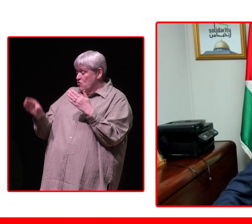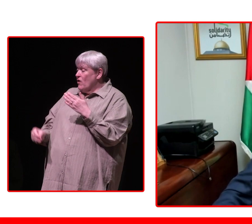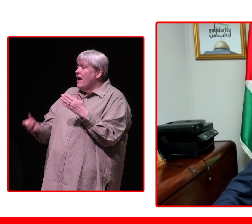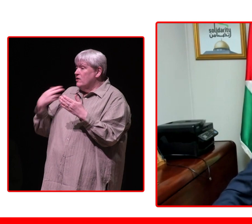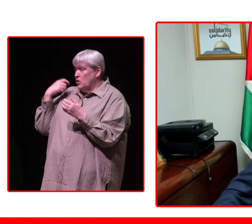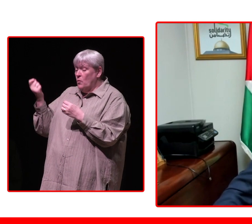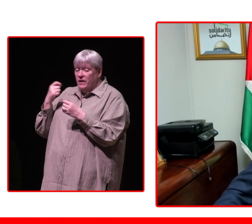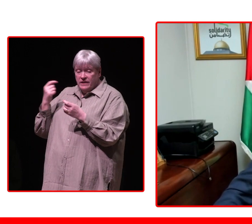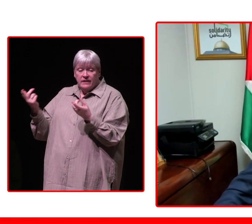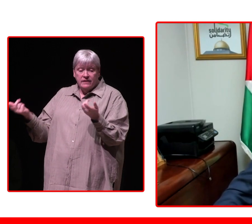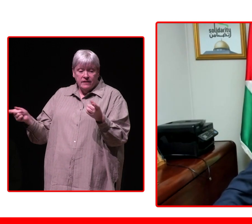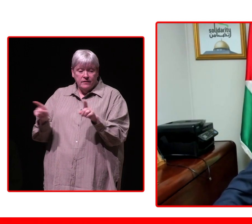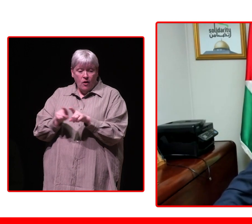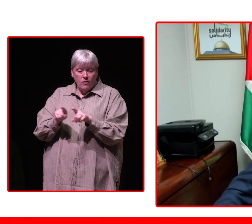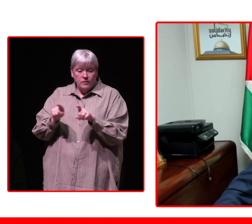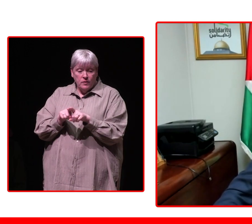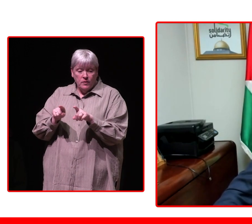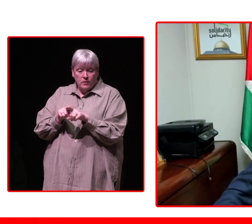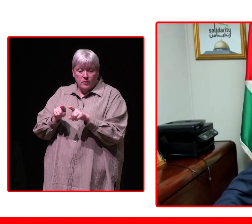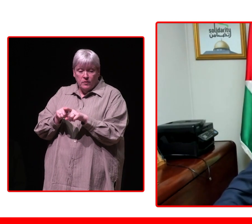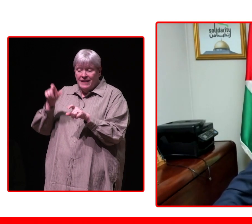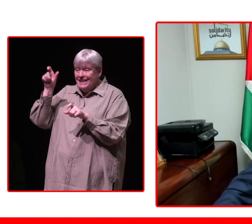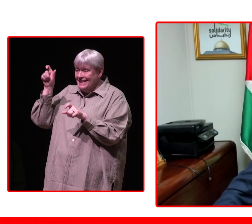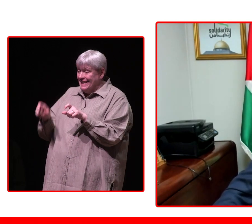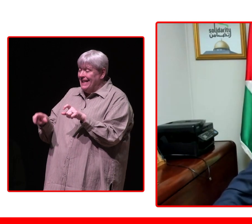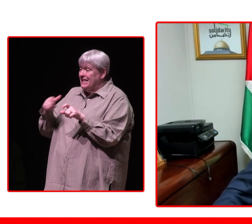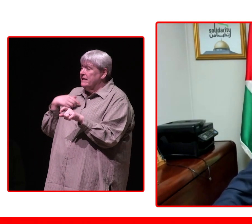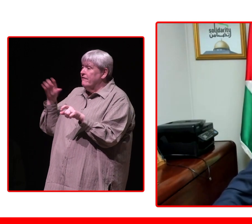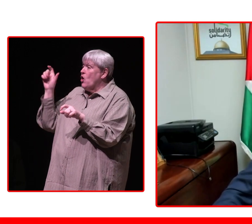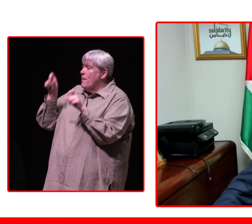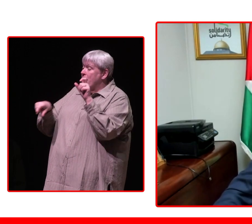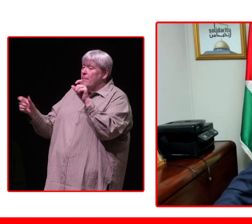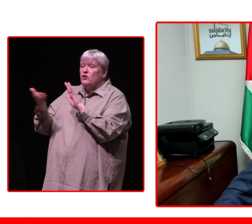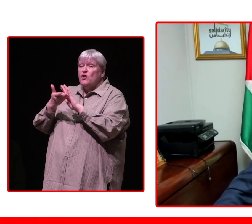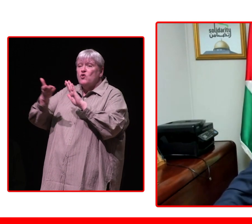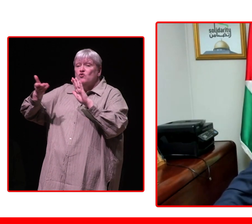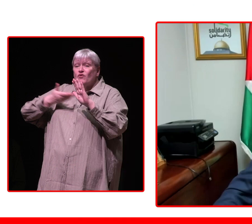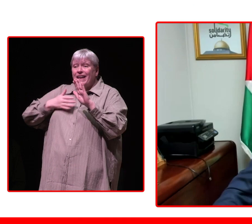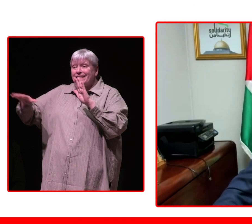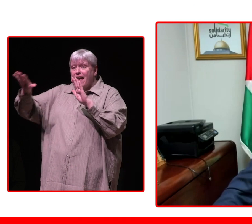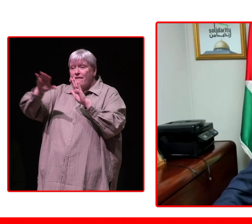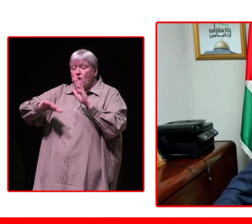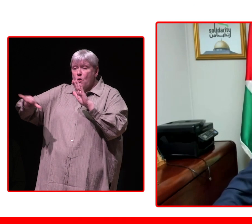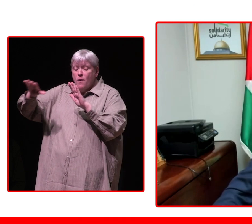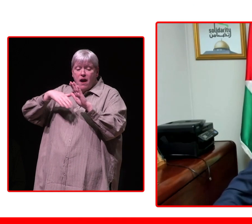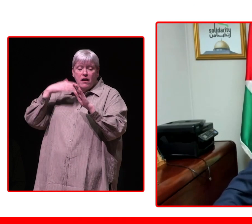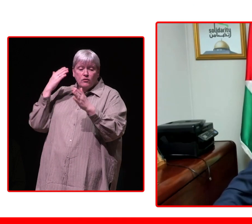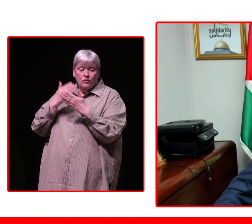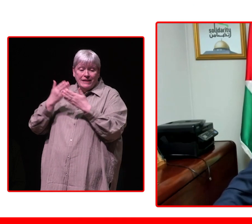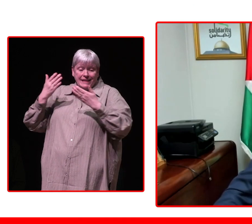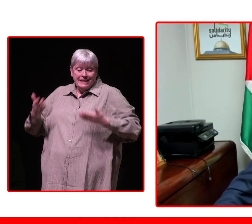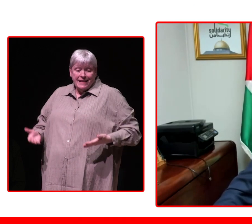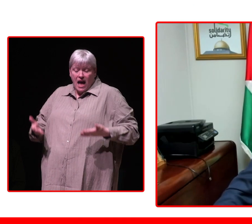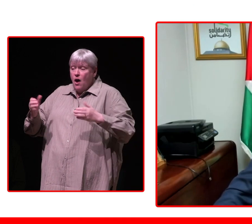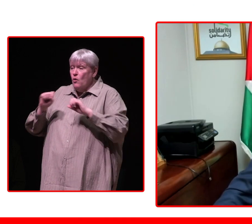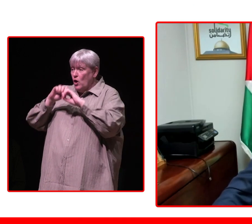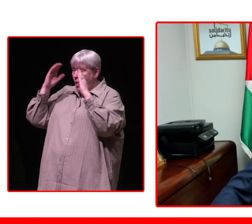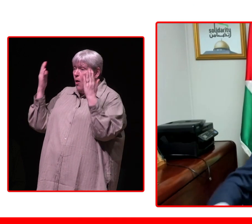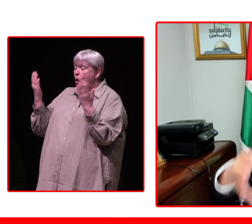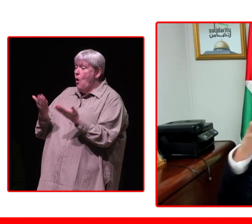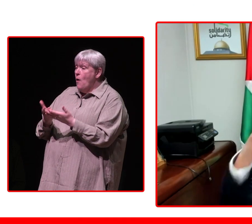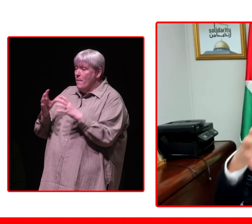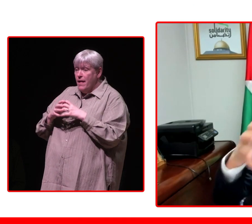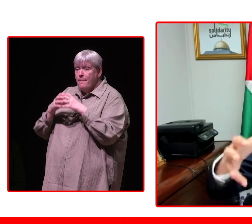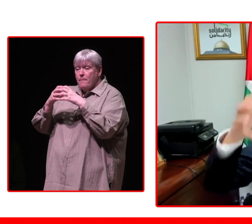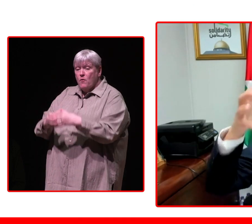Israel, when the scales fall from people's eyes everywhere, like the anti-apartheid movement. This is now a global movement for Palestine that